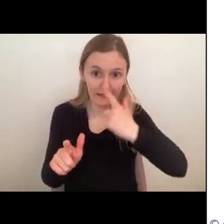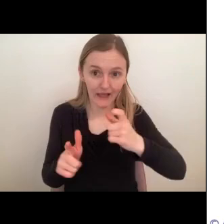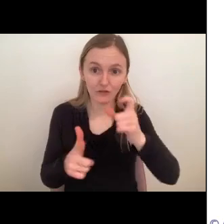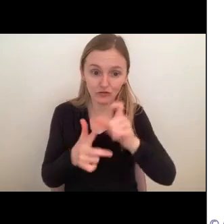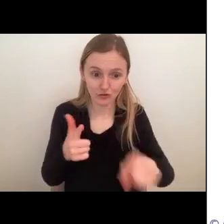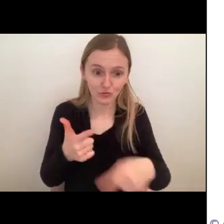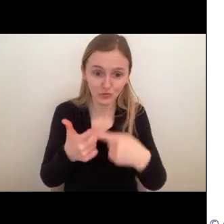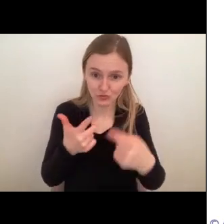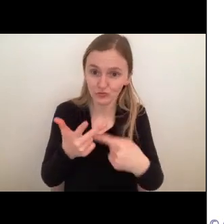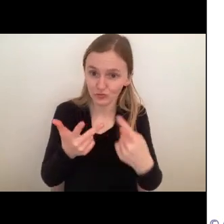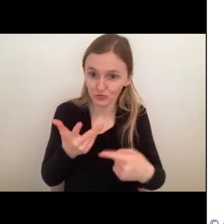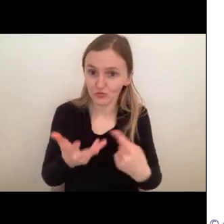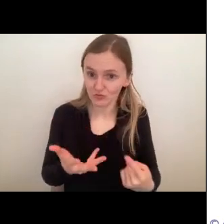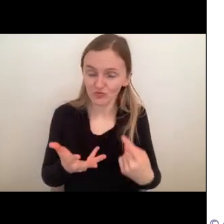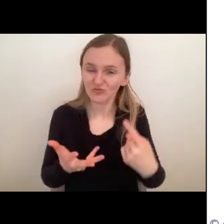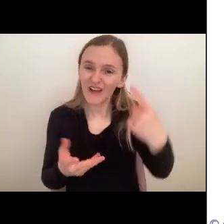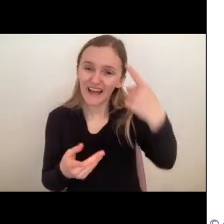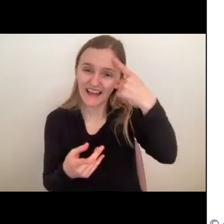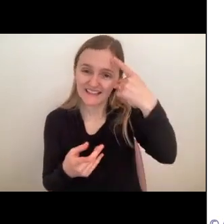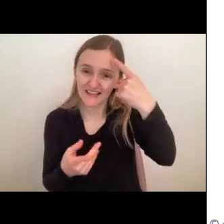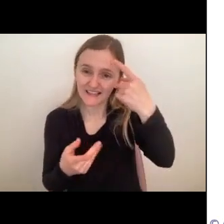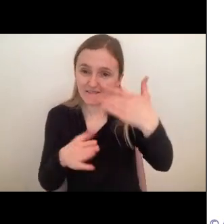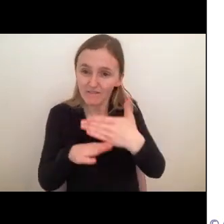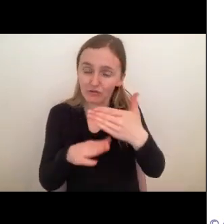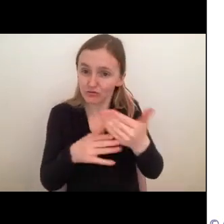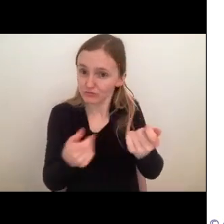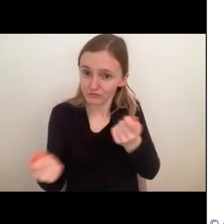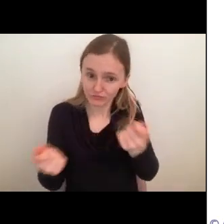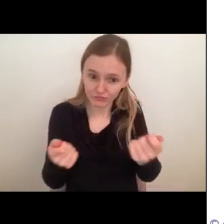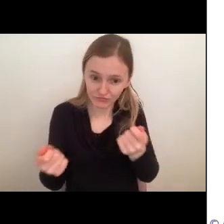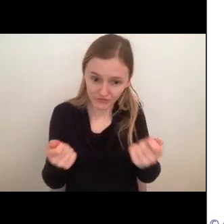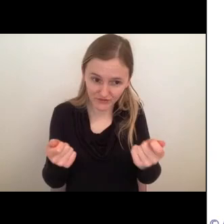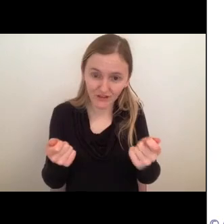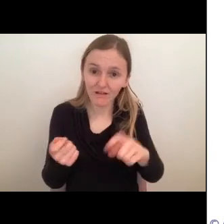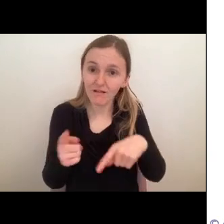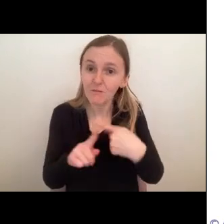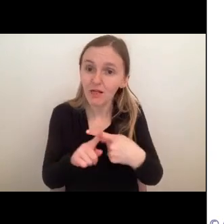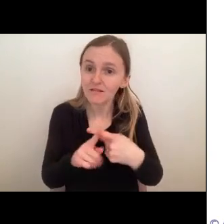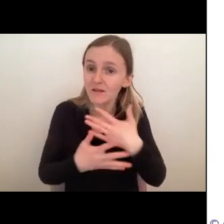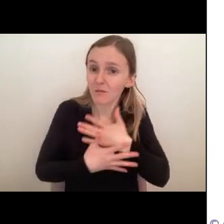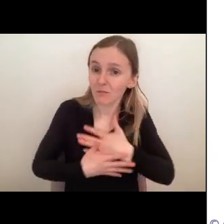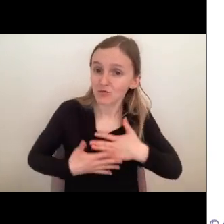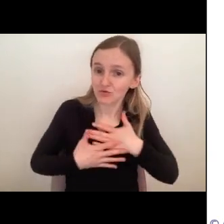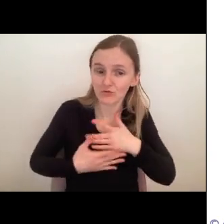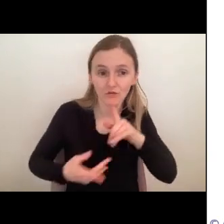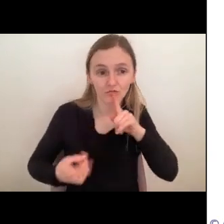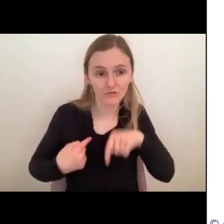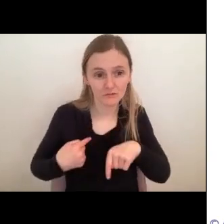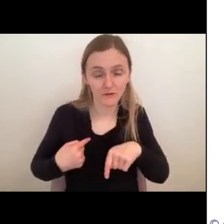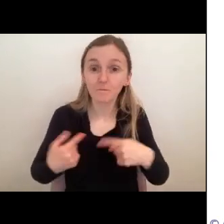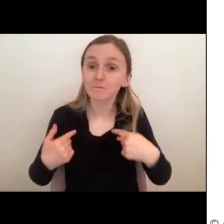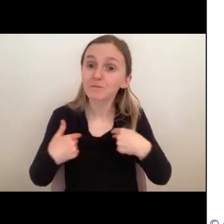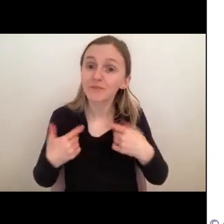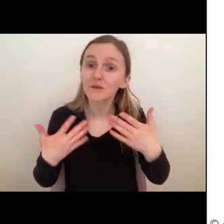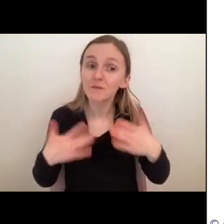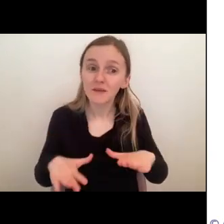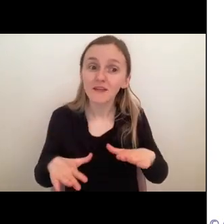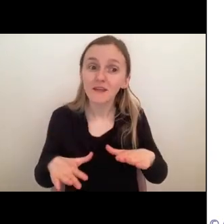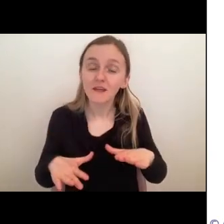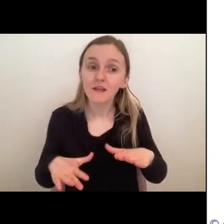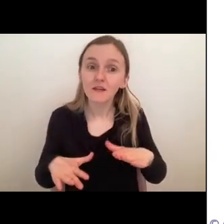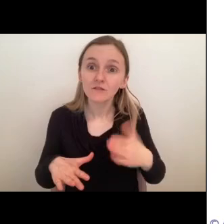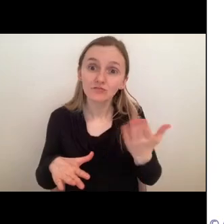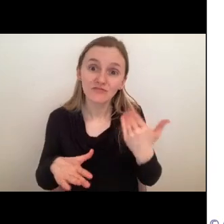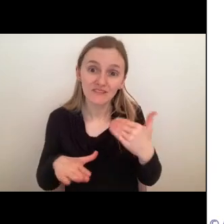use those executive functions, but also in terms of emotional responses. So I did a piece of work with some college staff